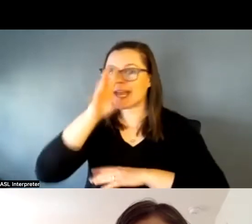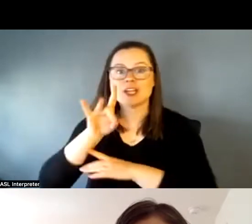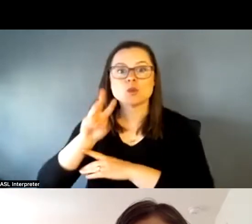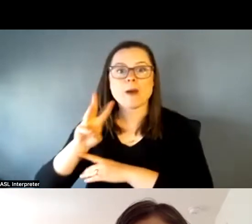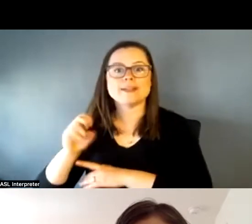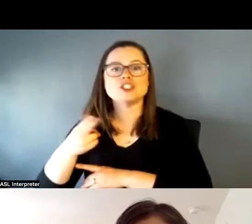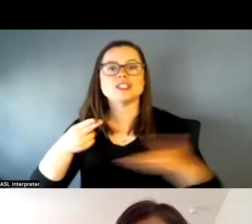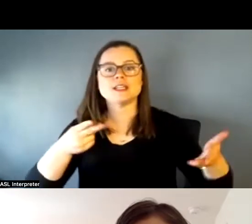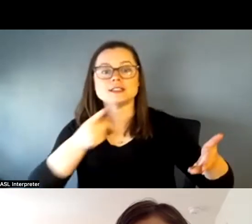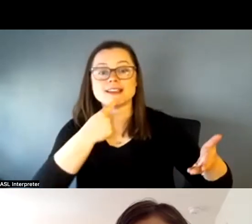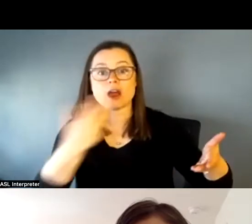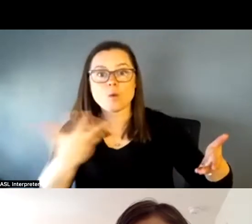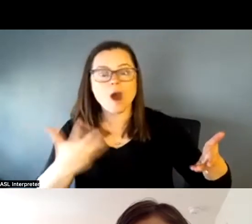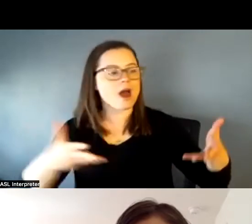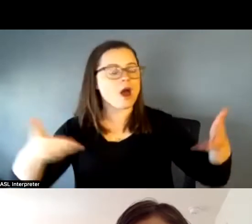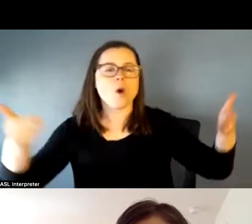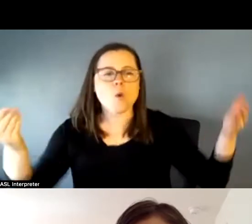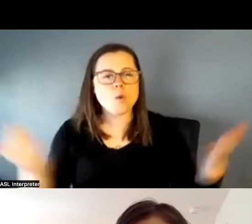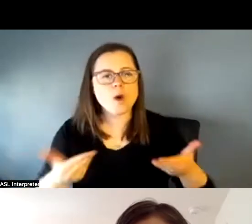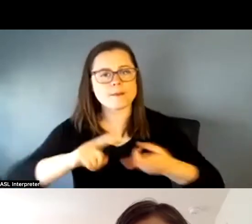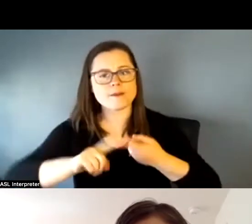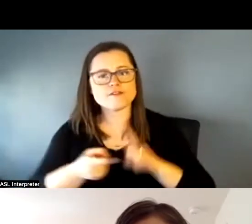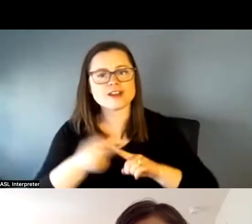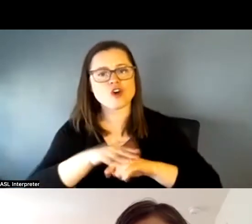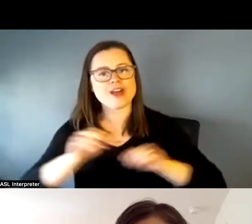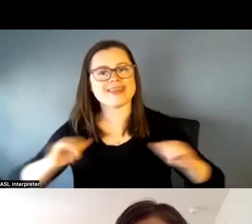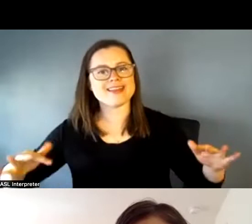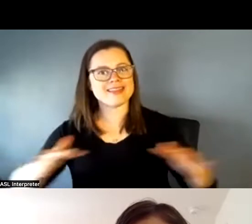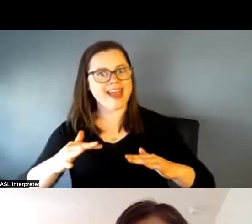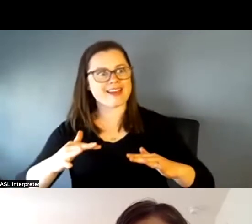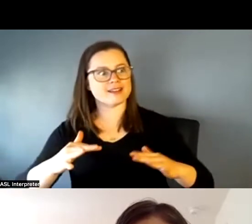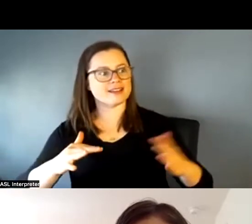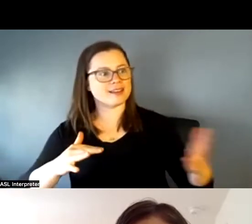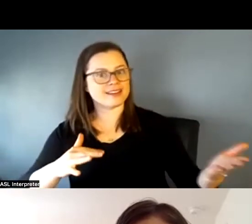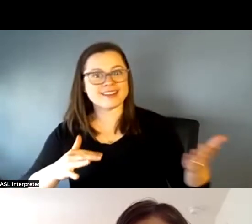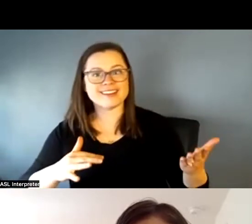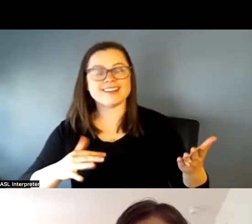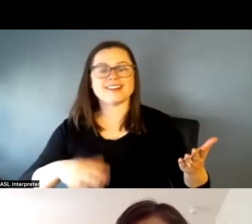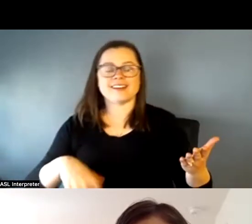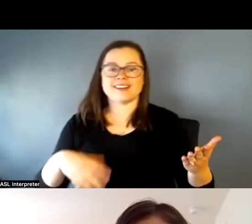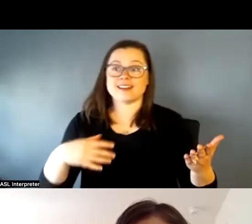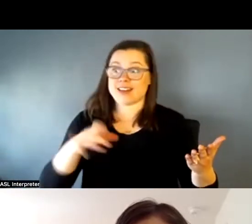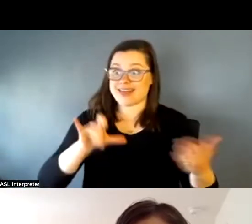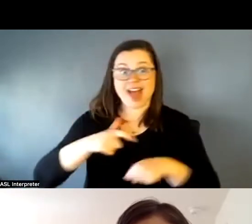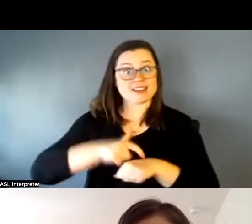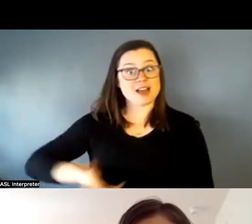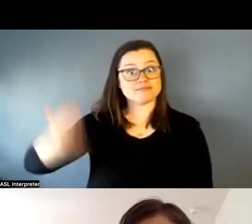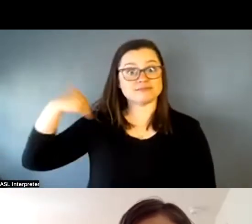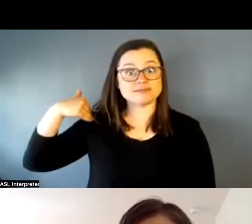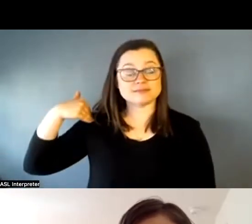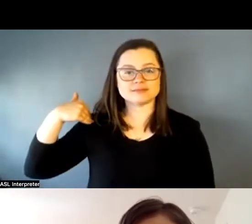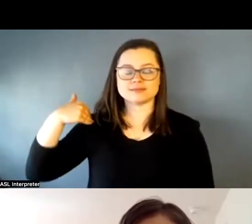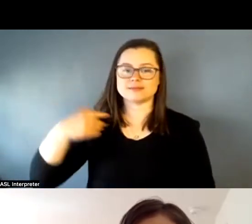this land, of the ancient Duwamish. And at that time began the big